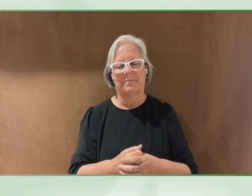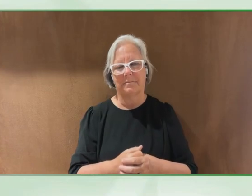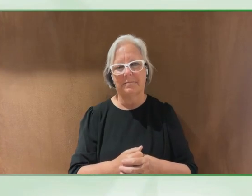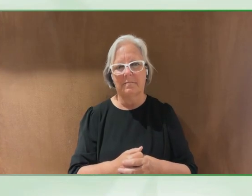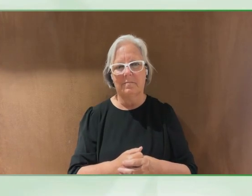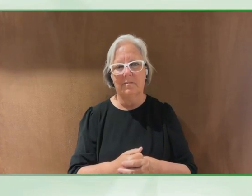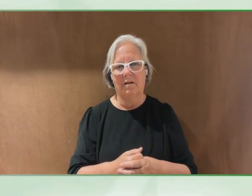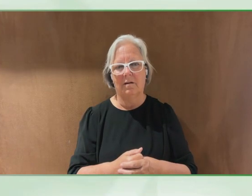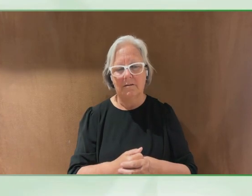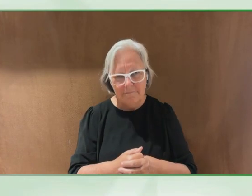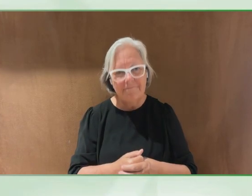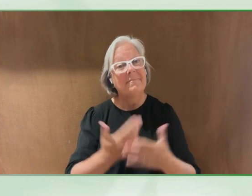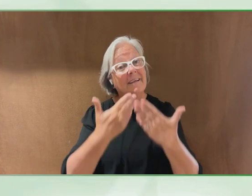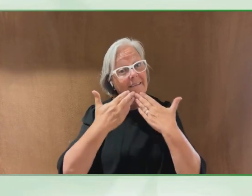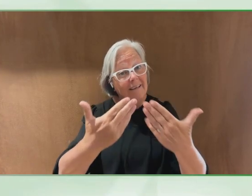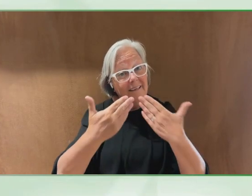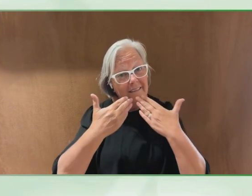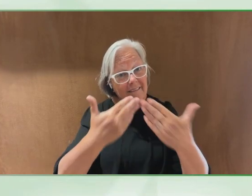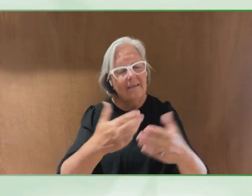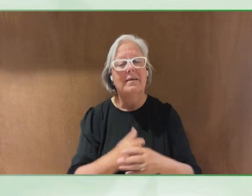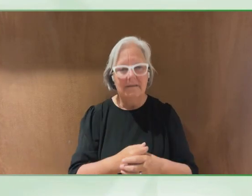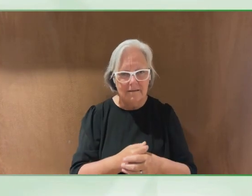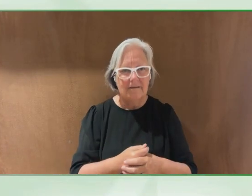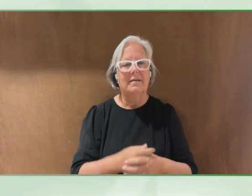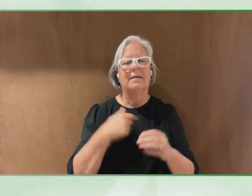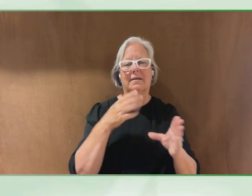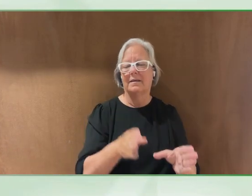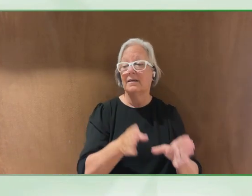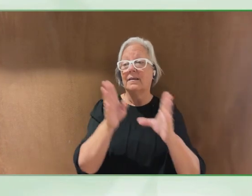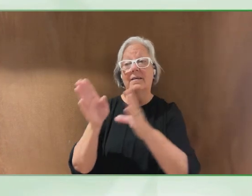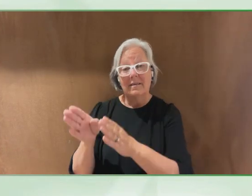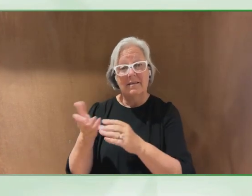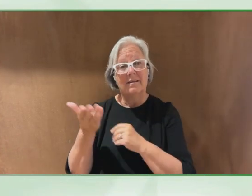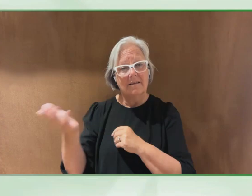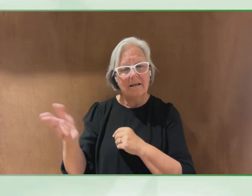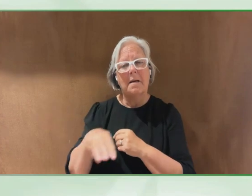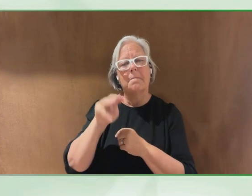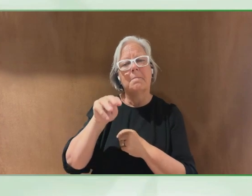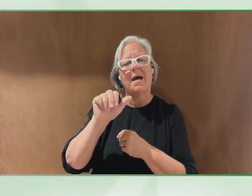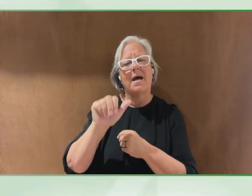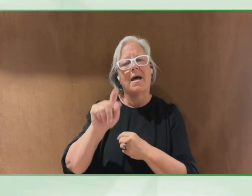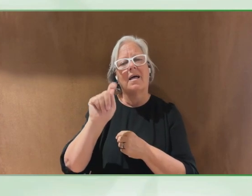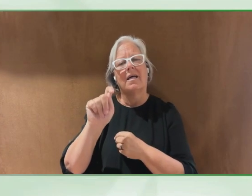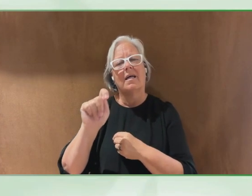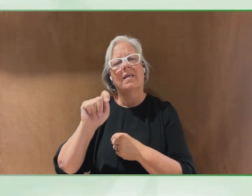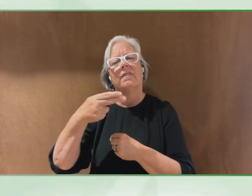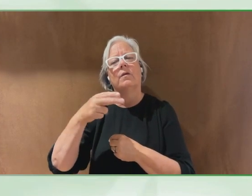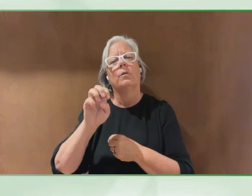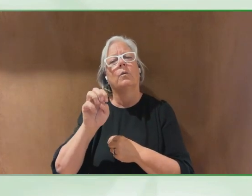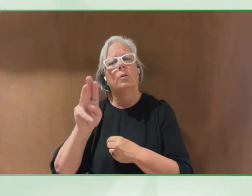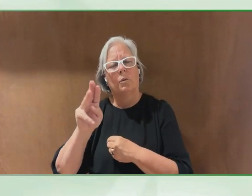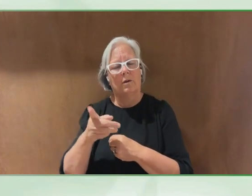Thank you. Now we are moving to Matthew Gallery. He's coming